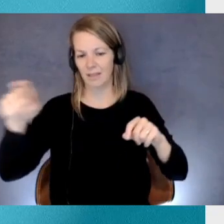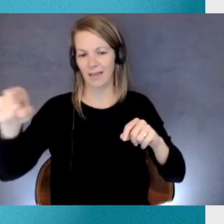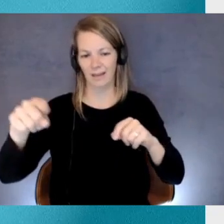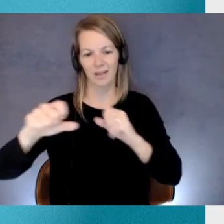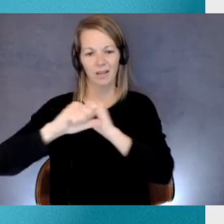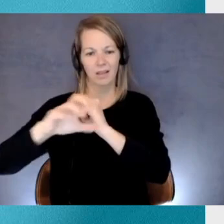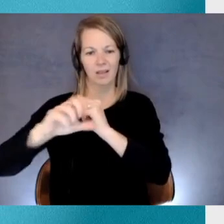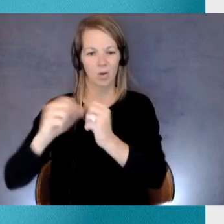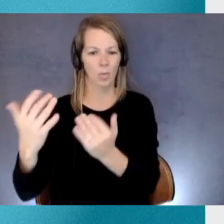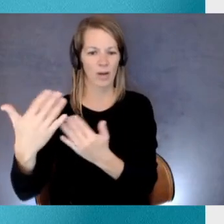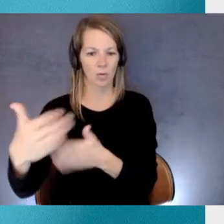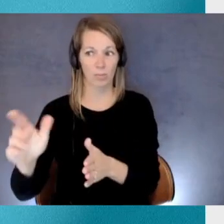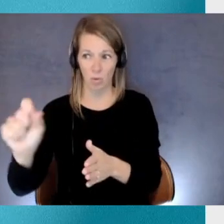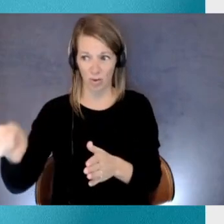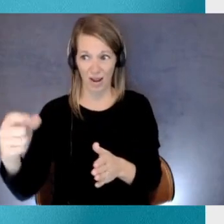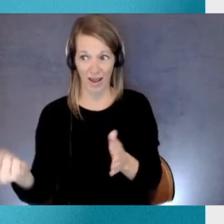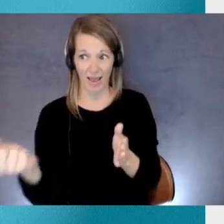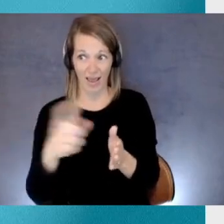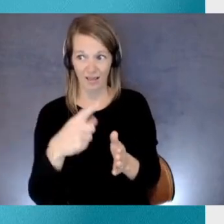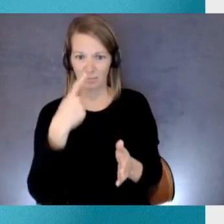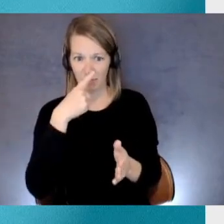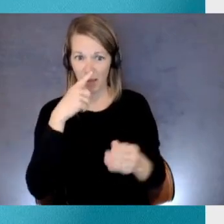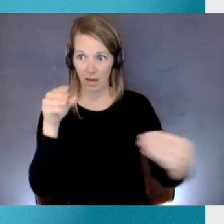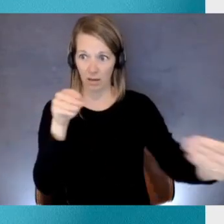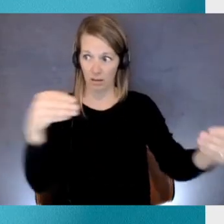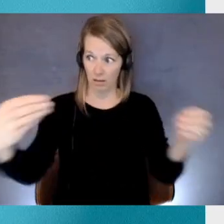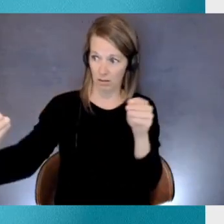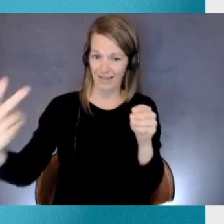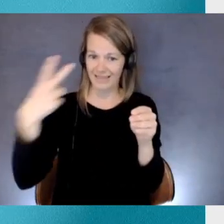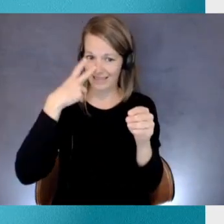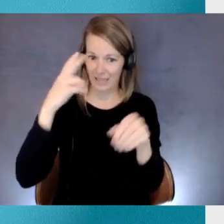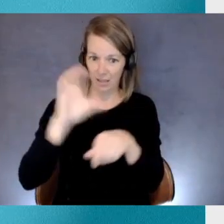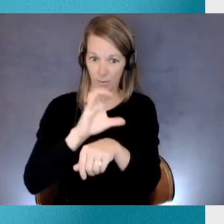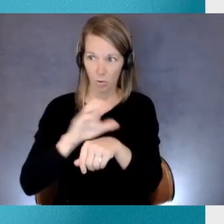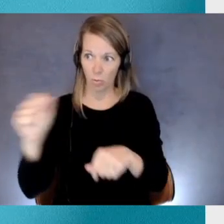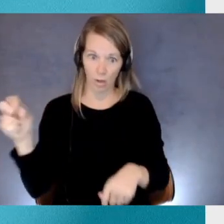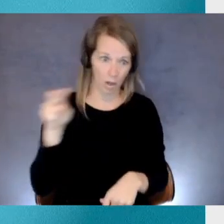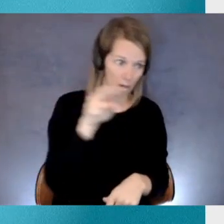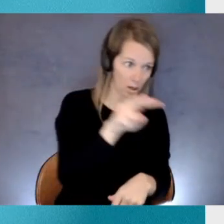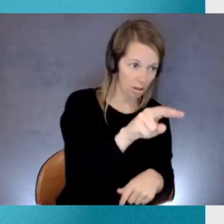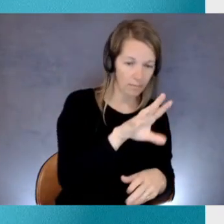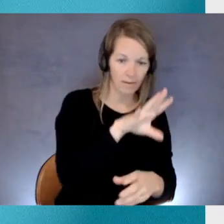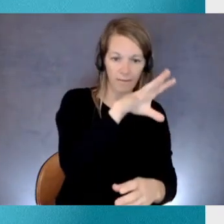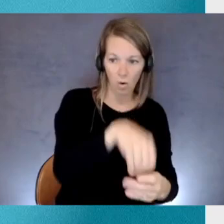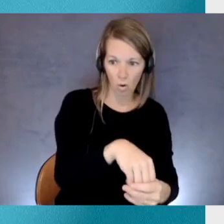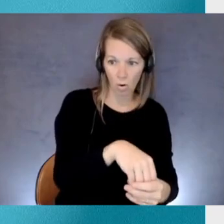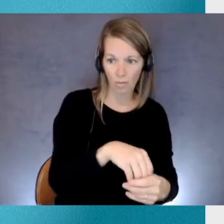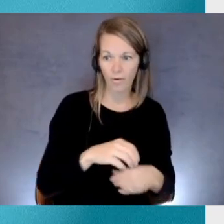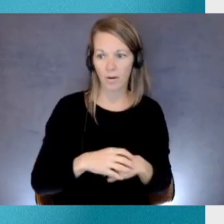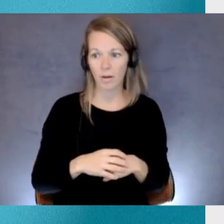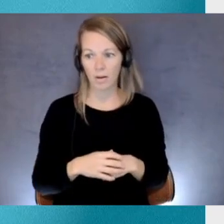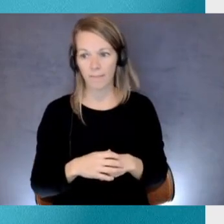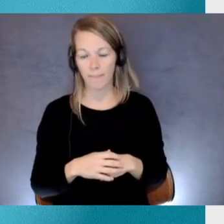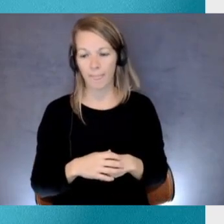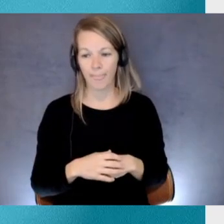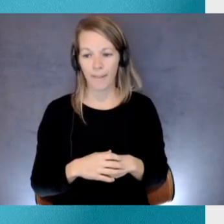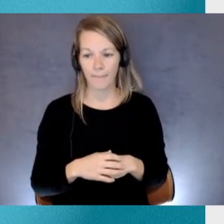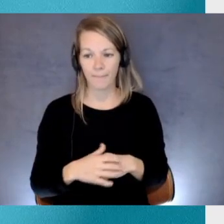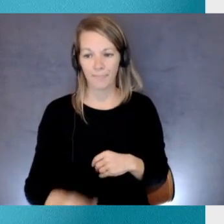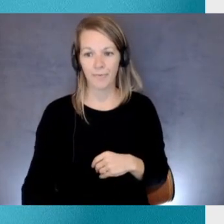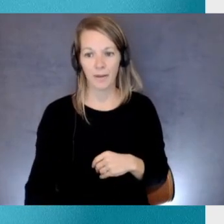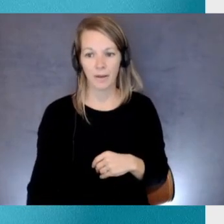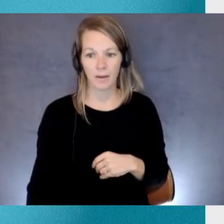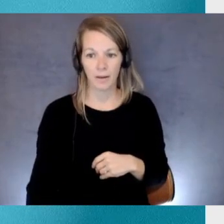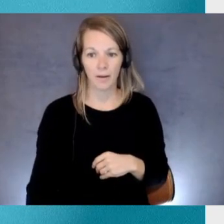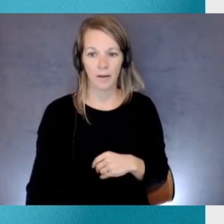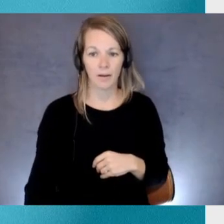you know, you have the right to ask to see the screen. You can become involved, right? So the patient is saying, hey, I don't take that medicine anymore. And the doctor says, okay, let's